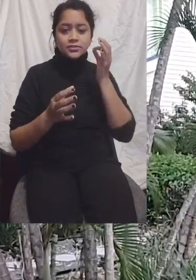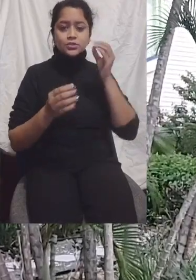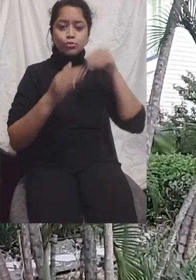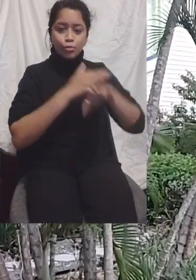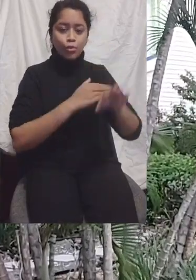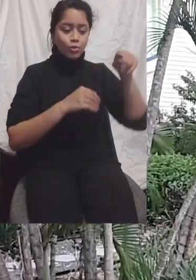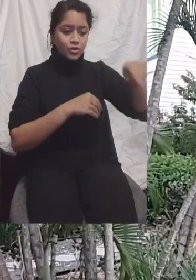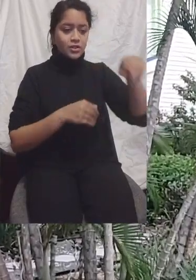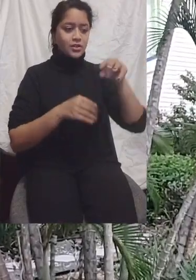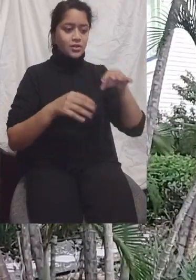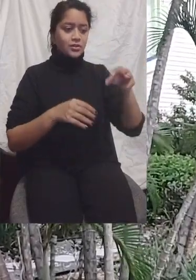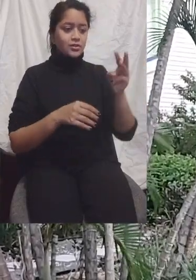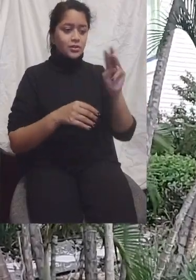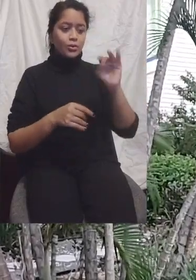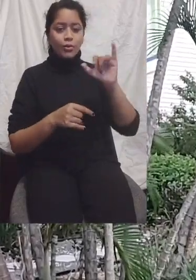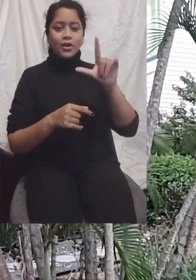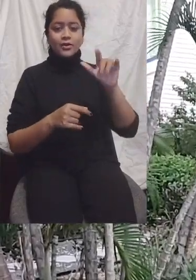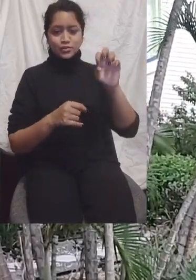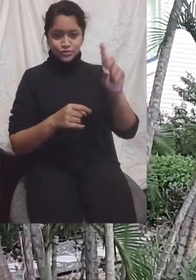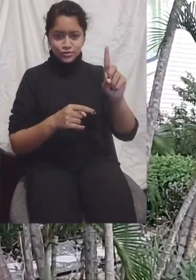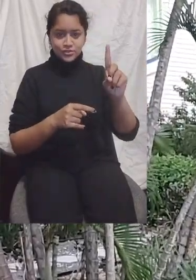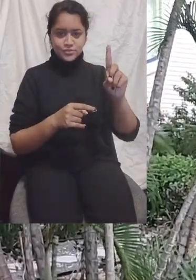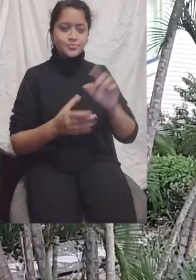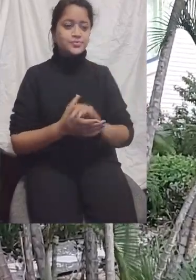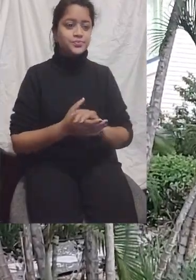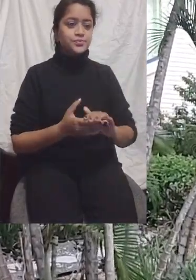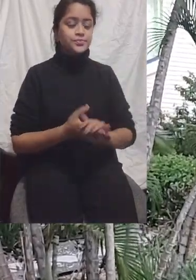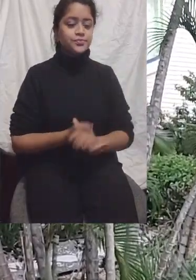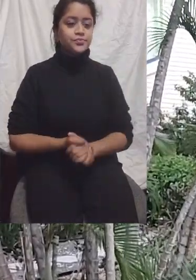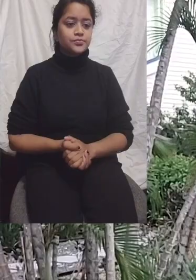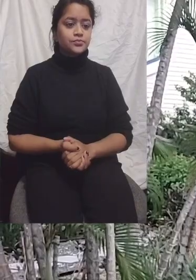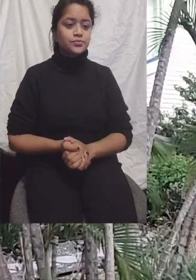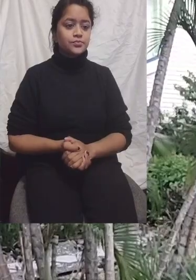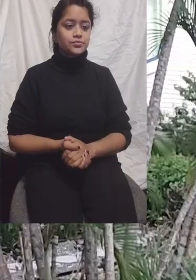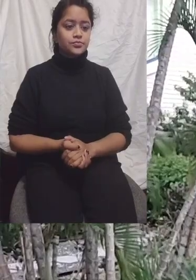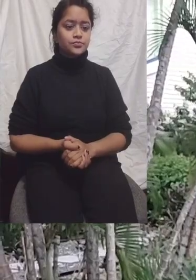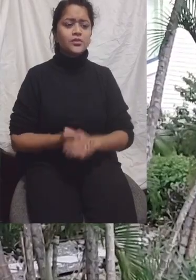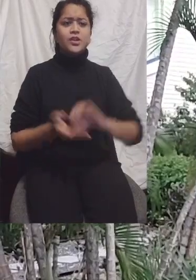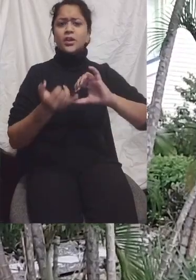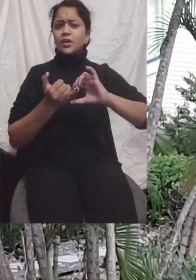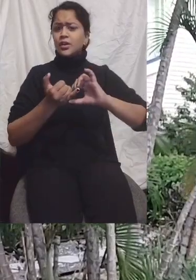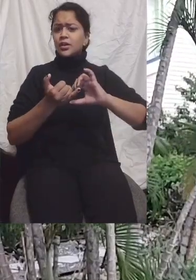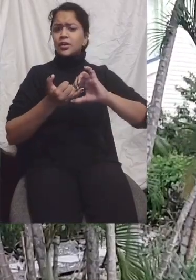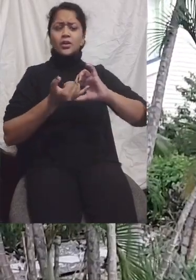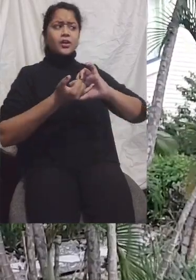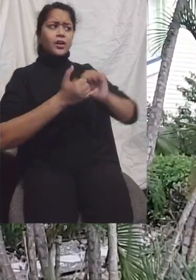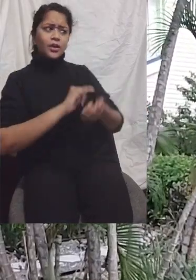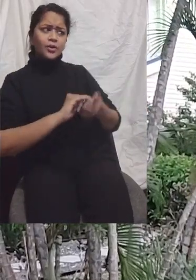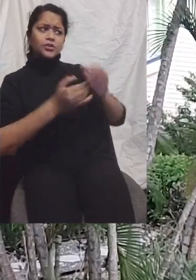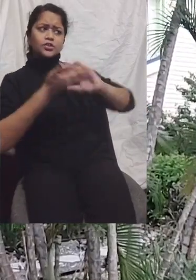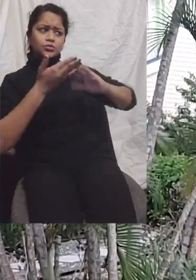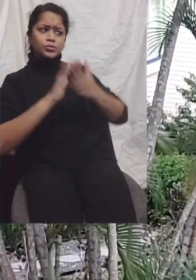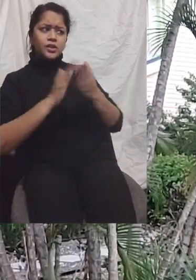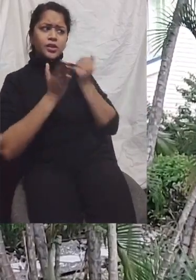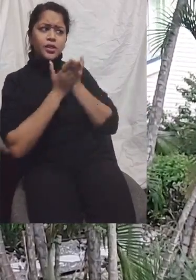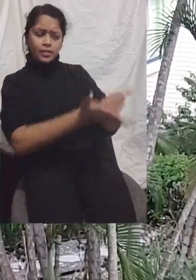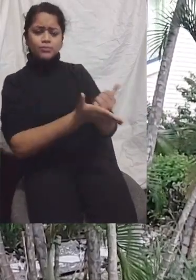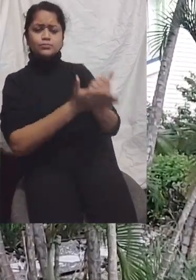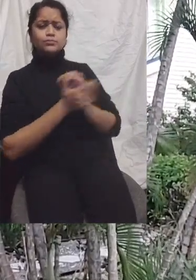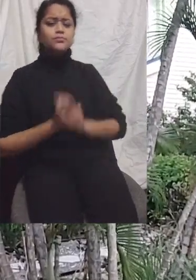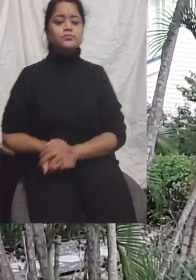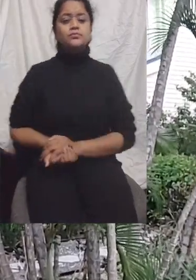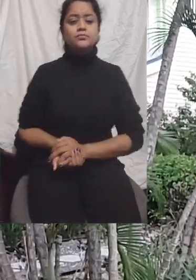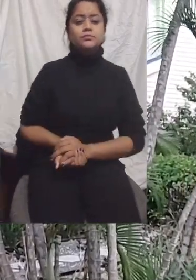prevents more unwanted cats being born in the wild. And so it would be for cats